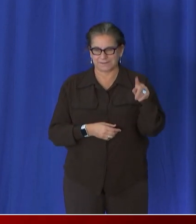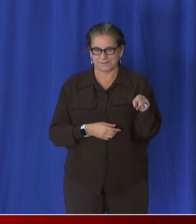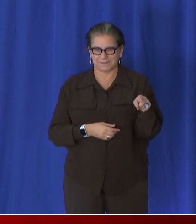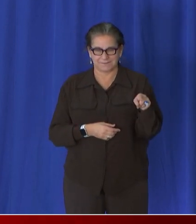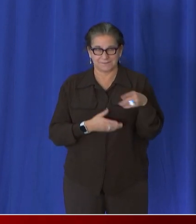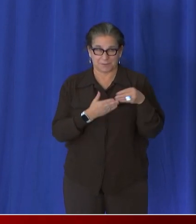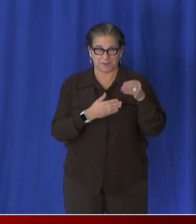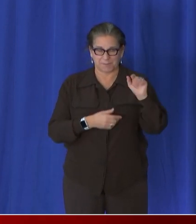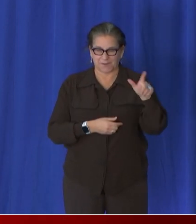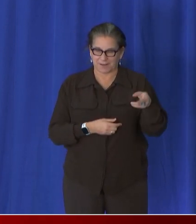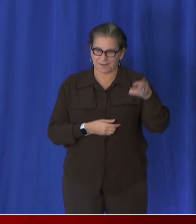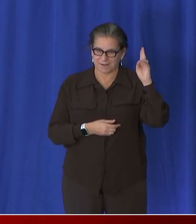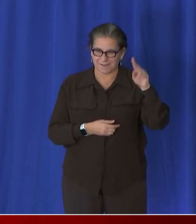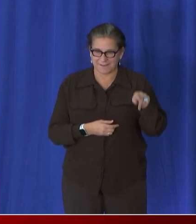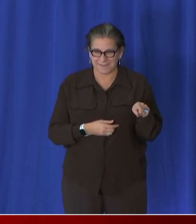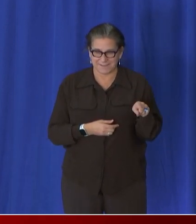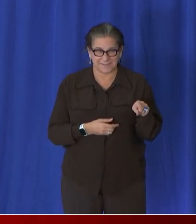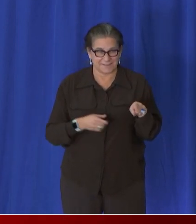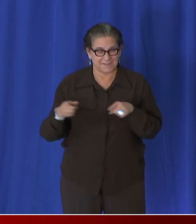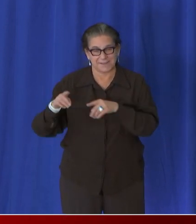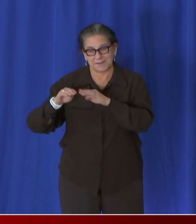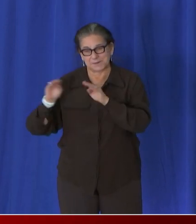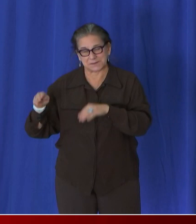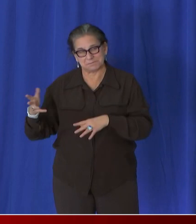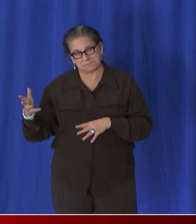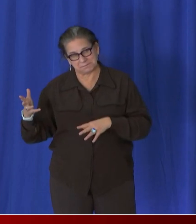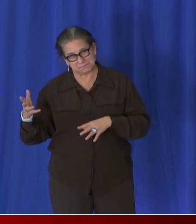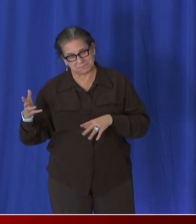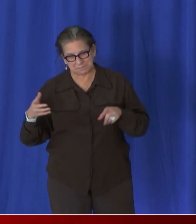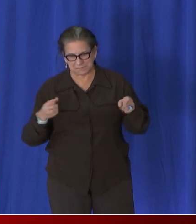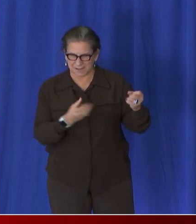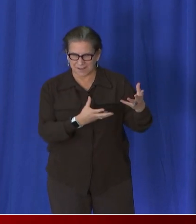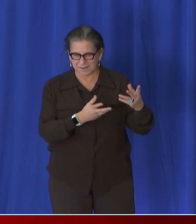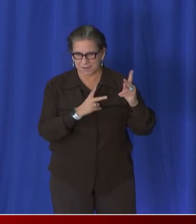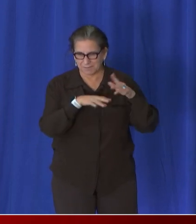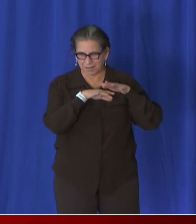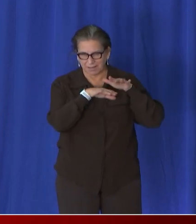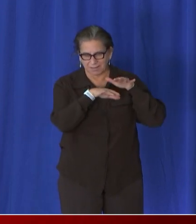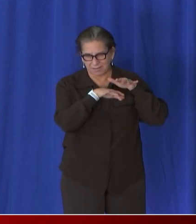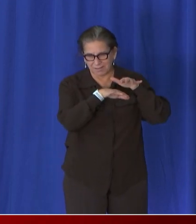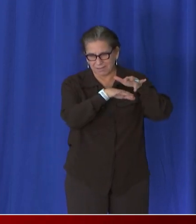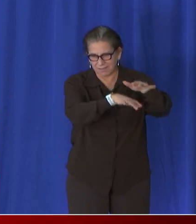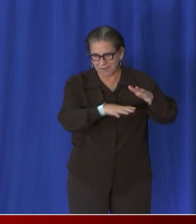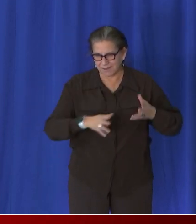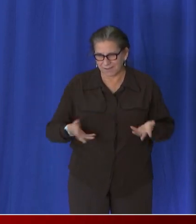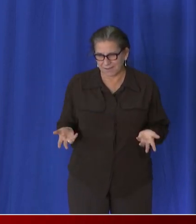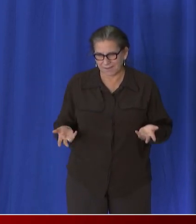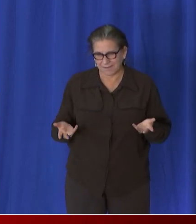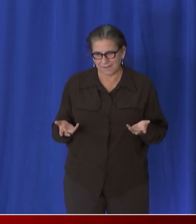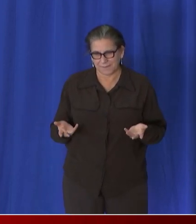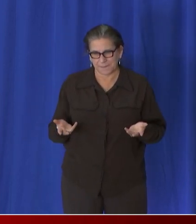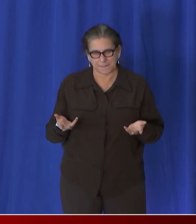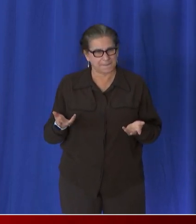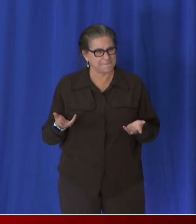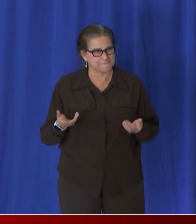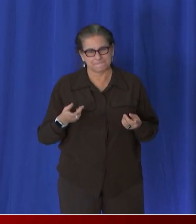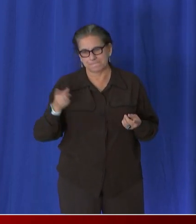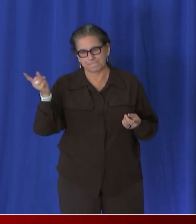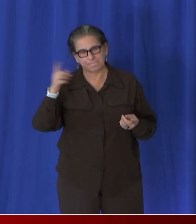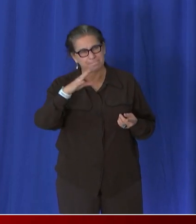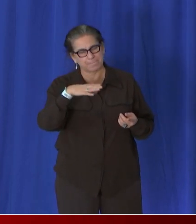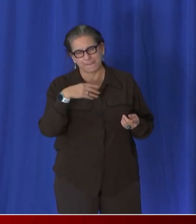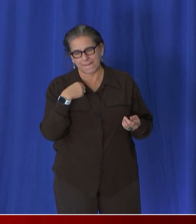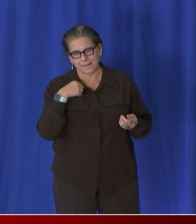Omicron. I'm wondering, you said you confirmed so far 25 cases. I'm surprised by that number. I'm wondering, are we doing